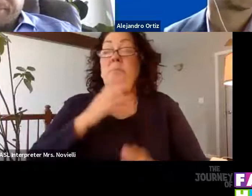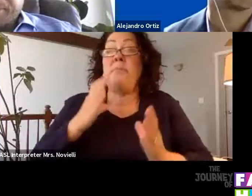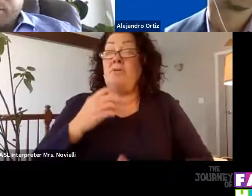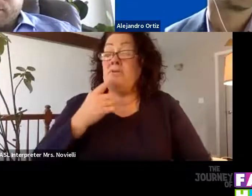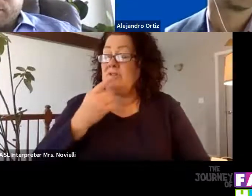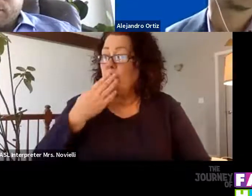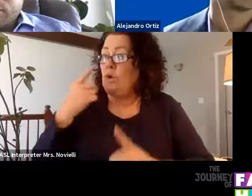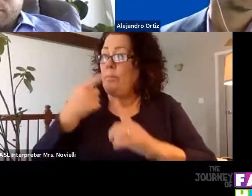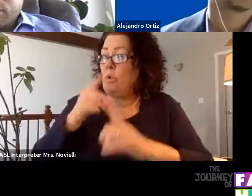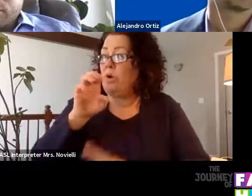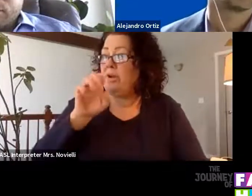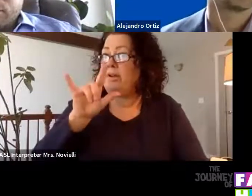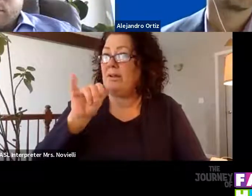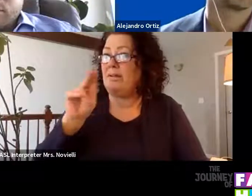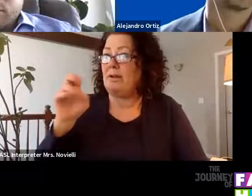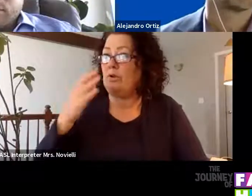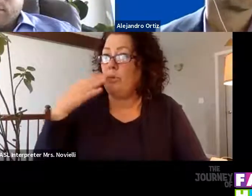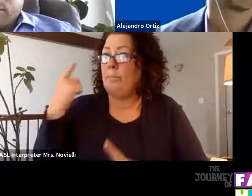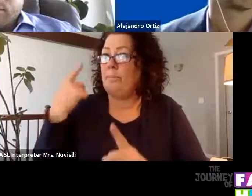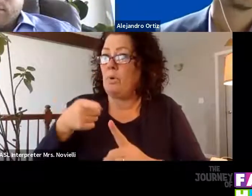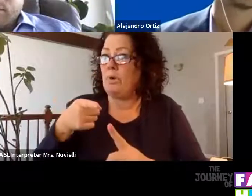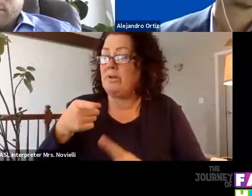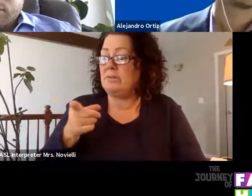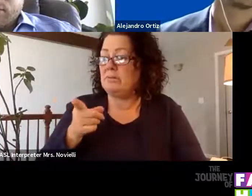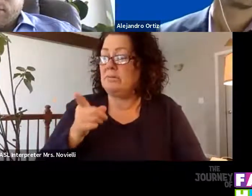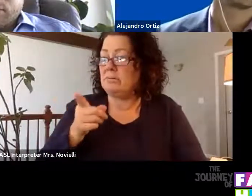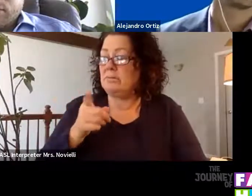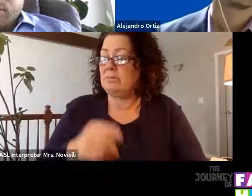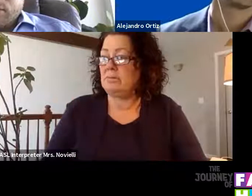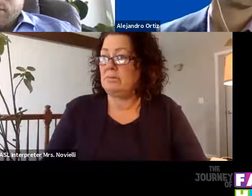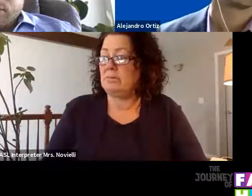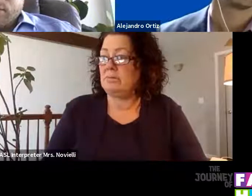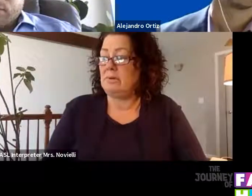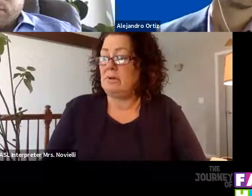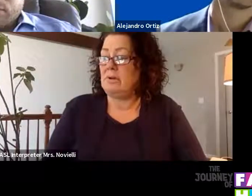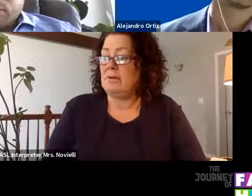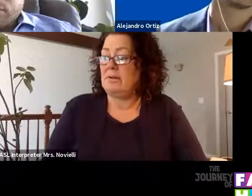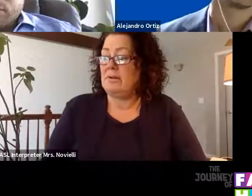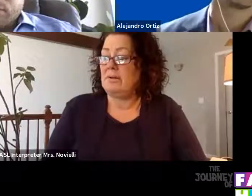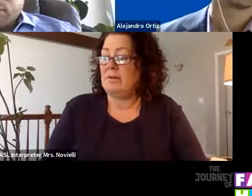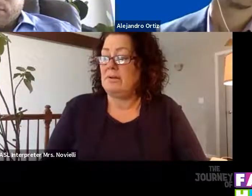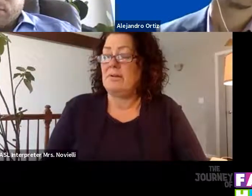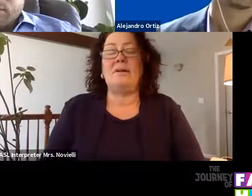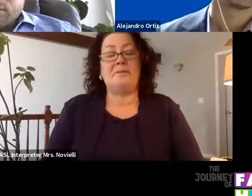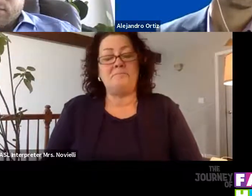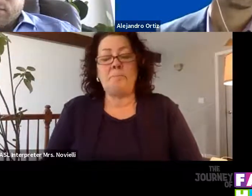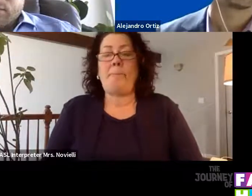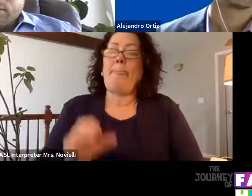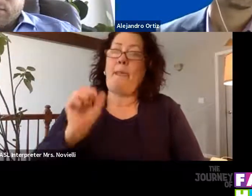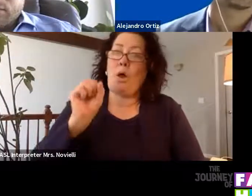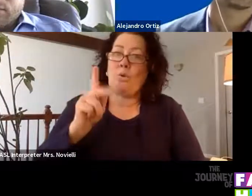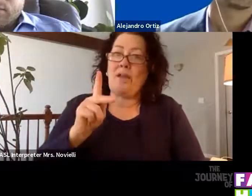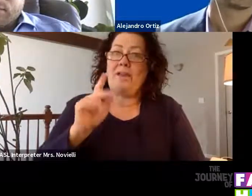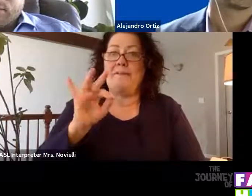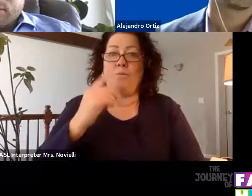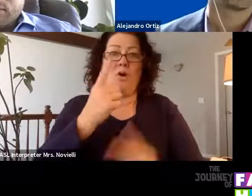you made, which I think is a really maybe good point to close this discussion with, is that, you know, it's okay as an individual New